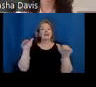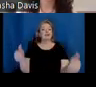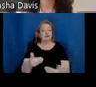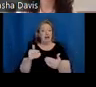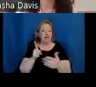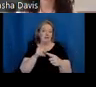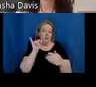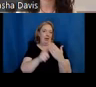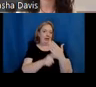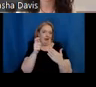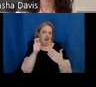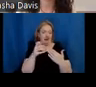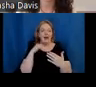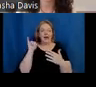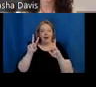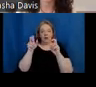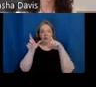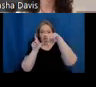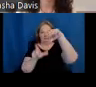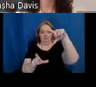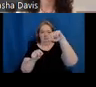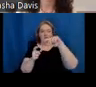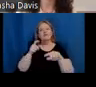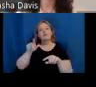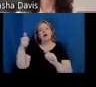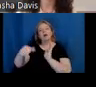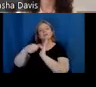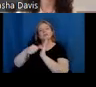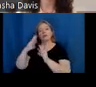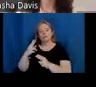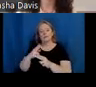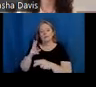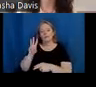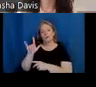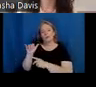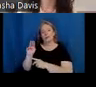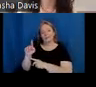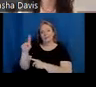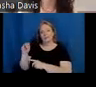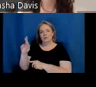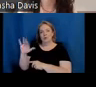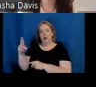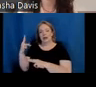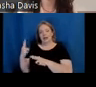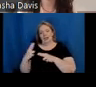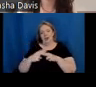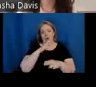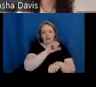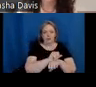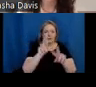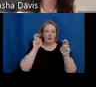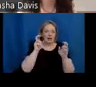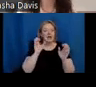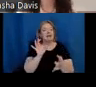from the sculptor William Zorach calling Gross Gross's work spirited, youthful,